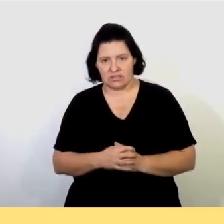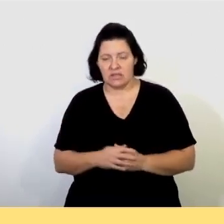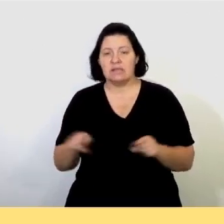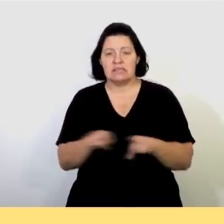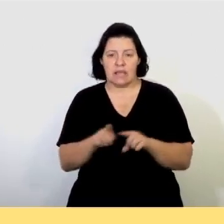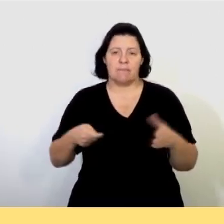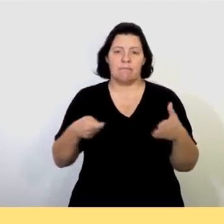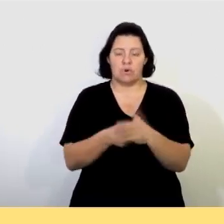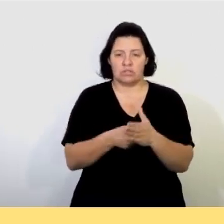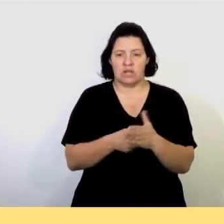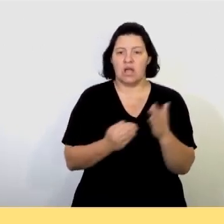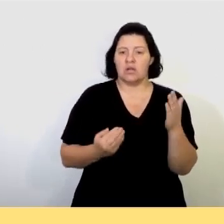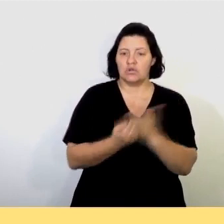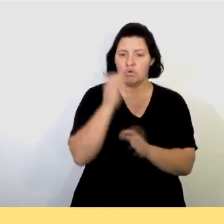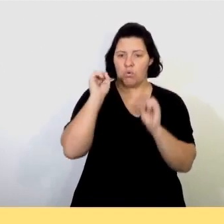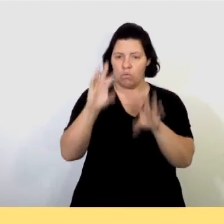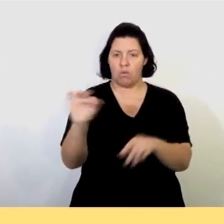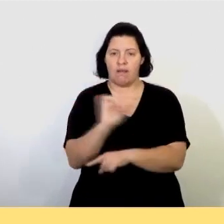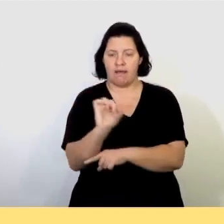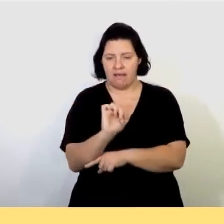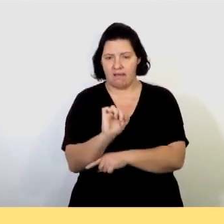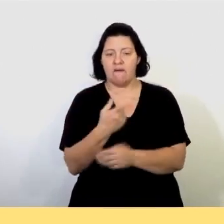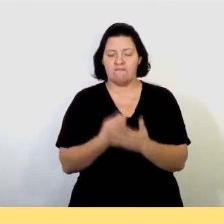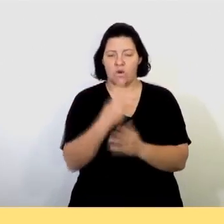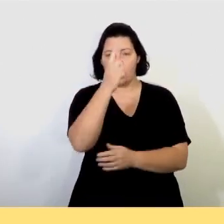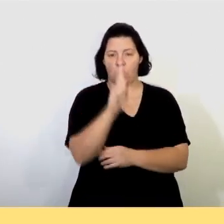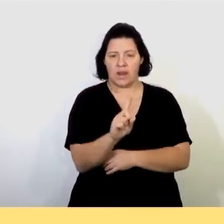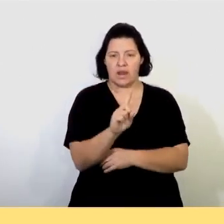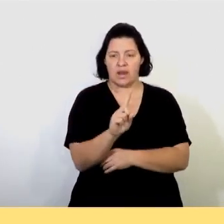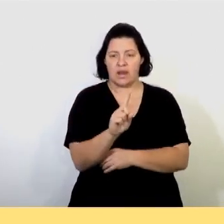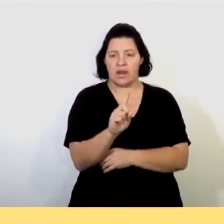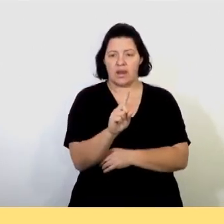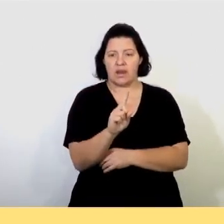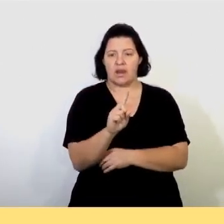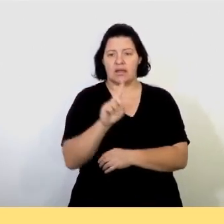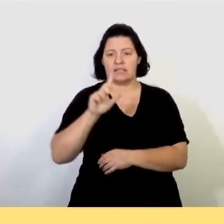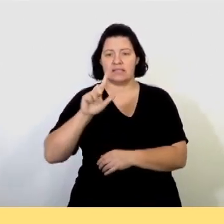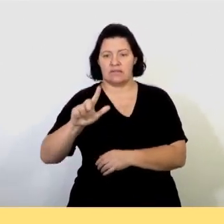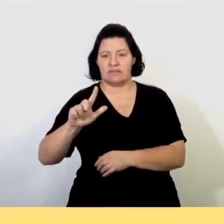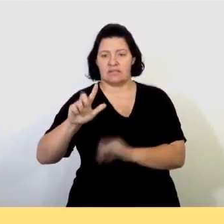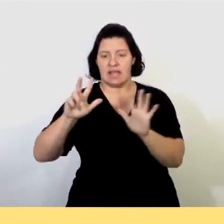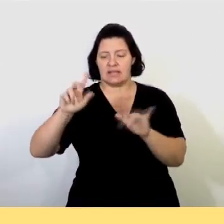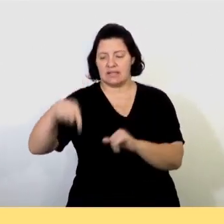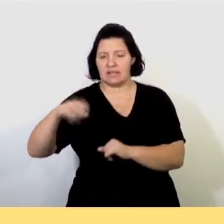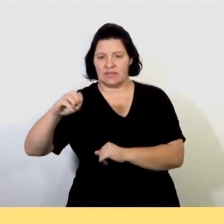8,800, and we also bought a new delivery vehicle for 100,000.